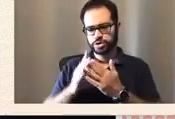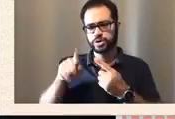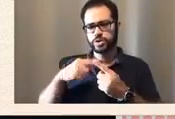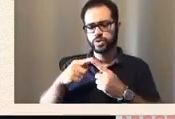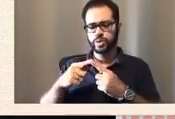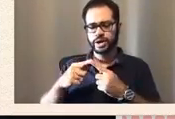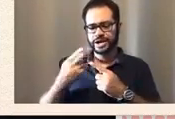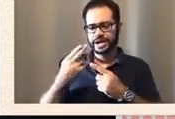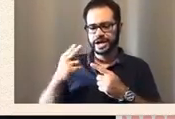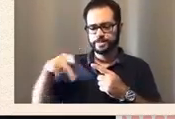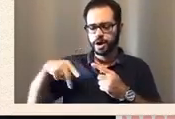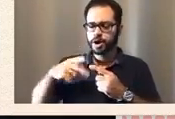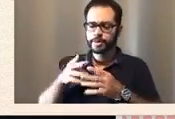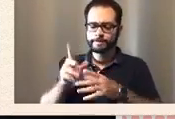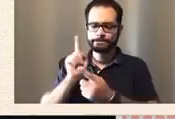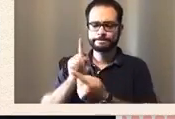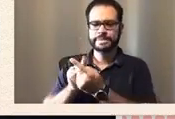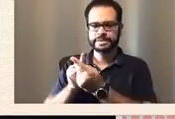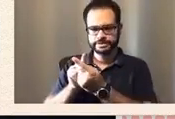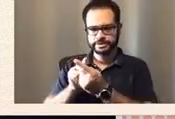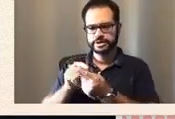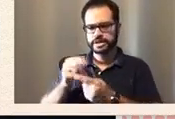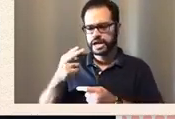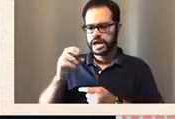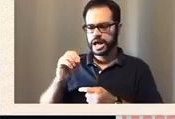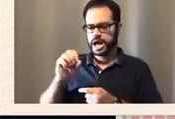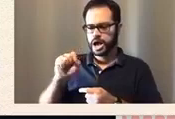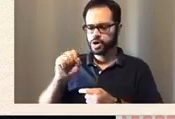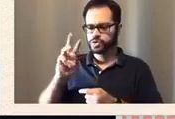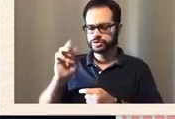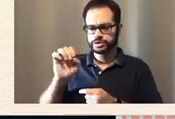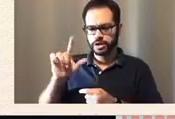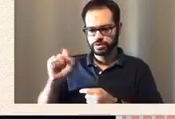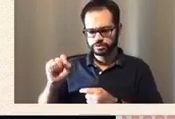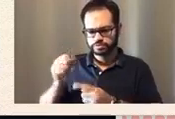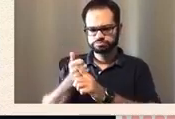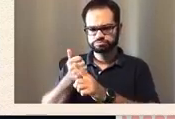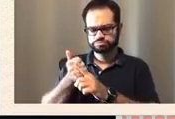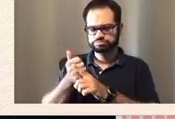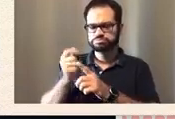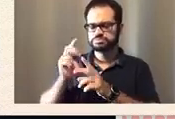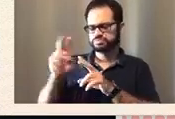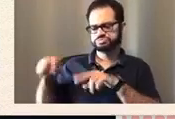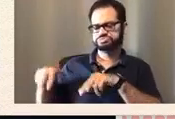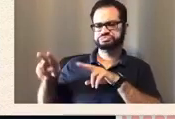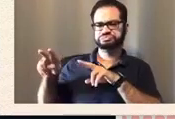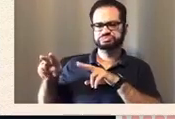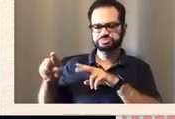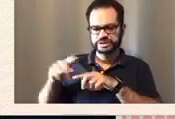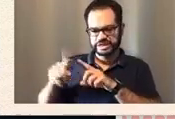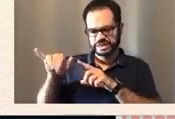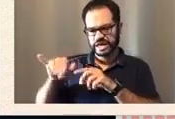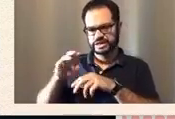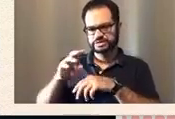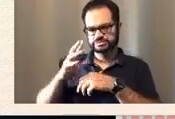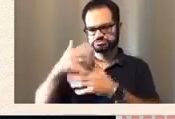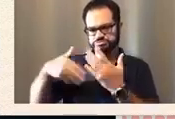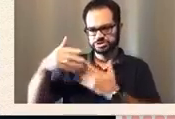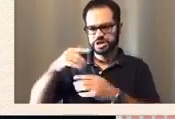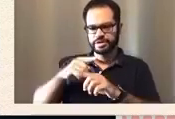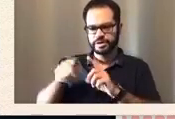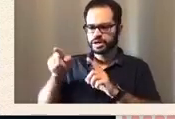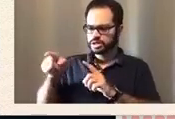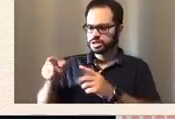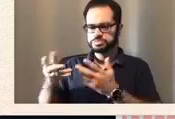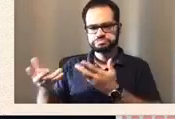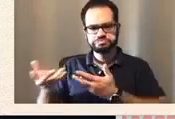the wizarding world, house elves are looked down on in that society, yet he treats this house elf